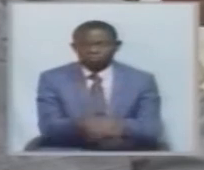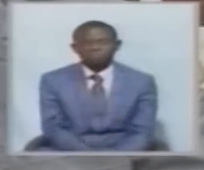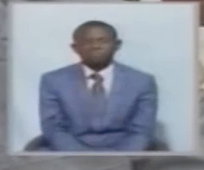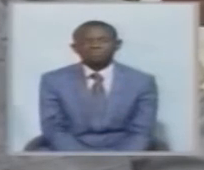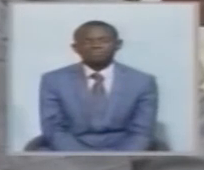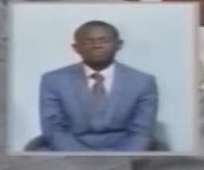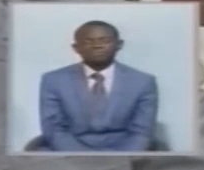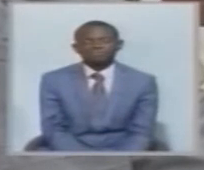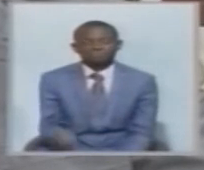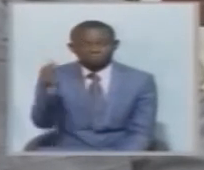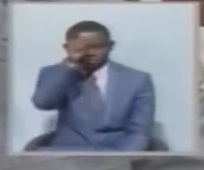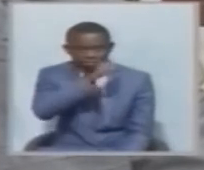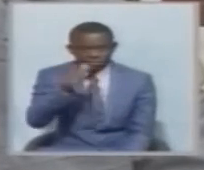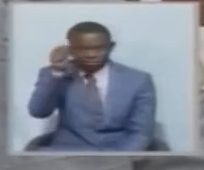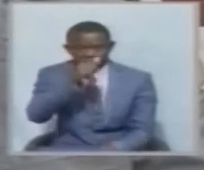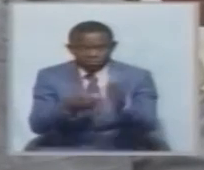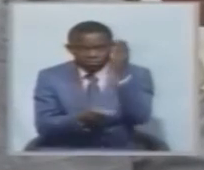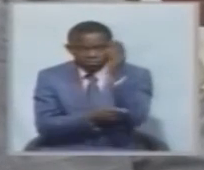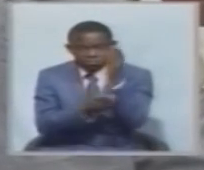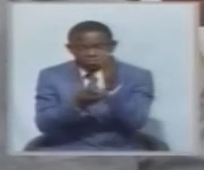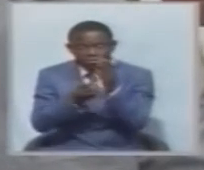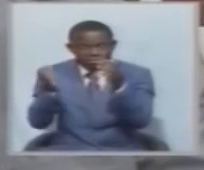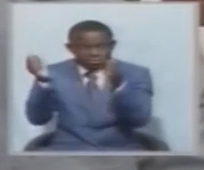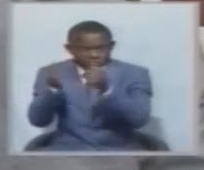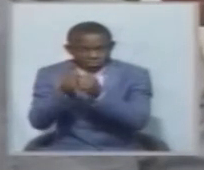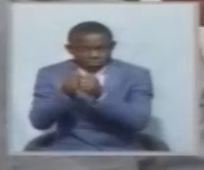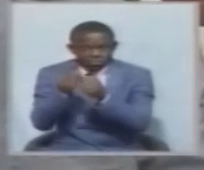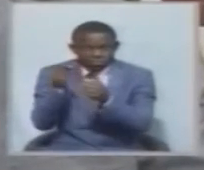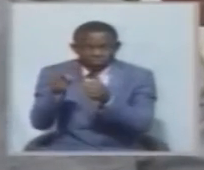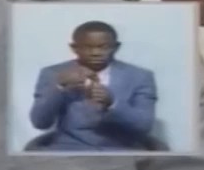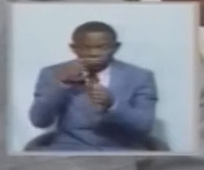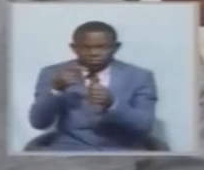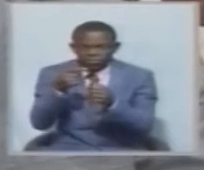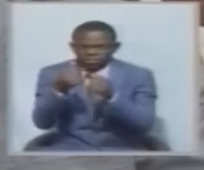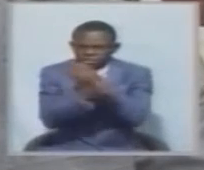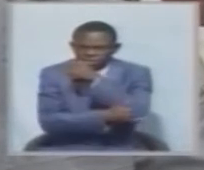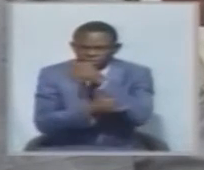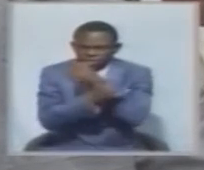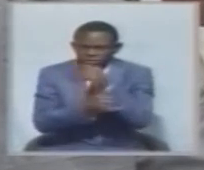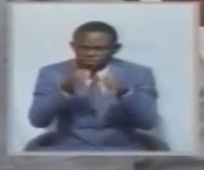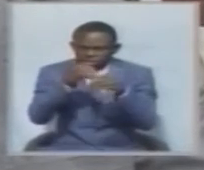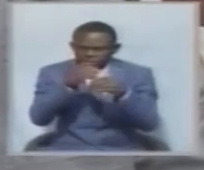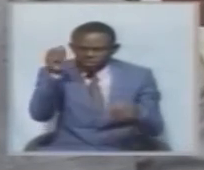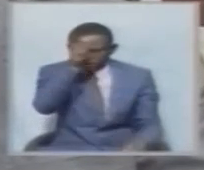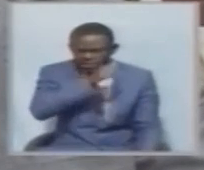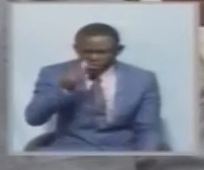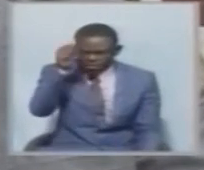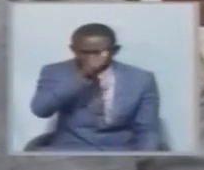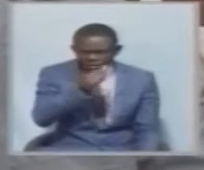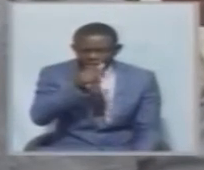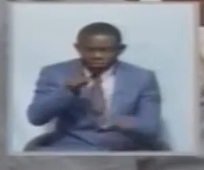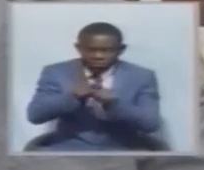Bank, we are talking basically about the African countries, and also some countries which I mentioned, like the US, being part of